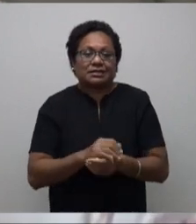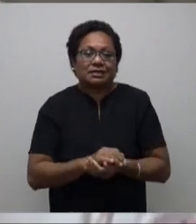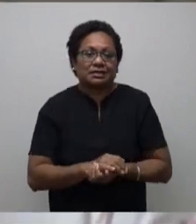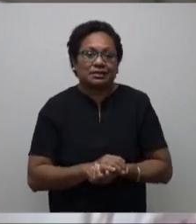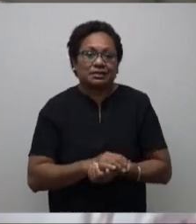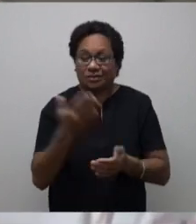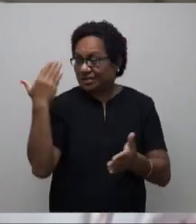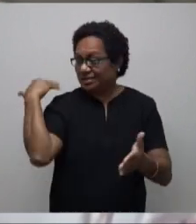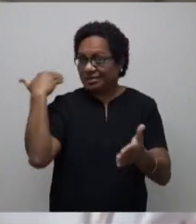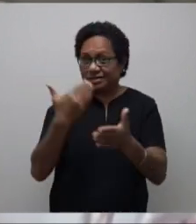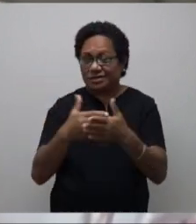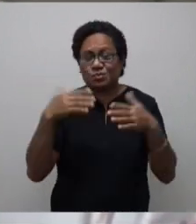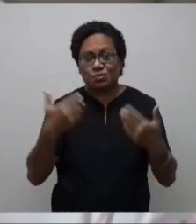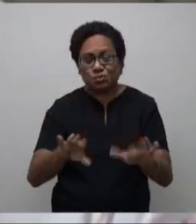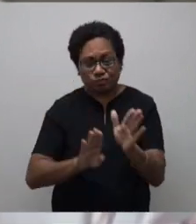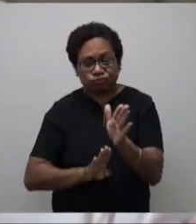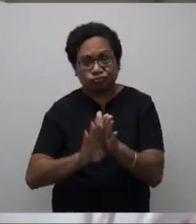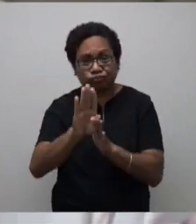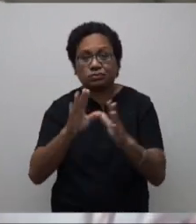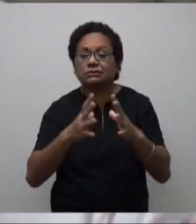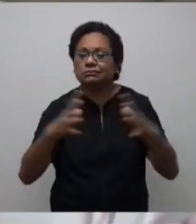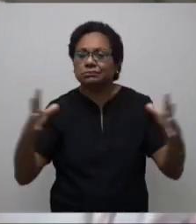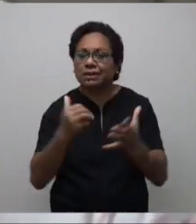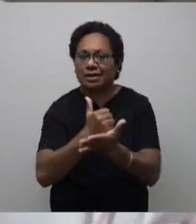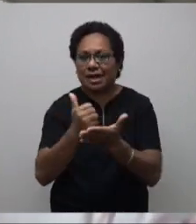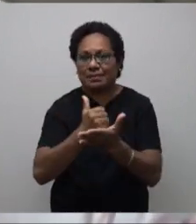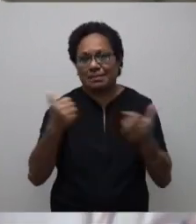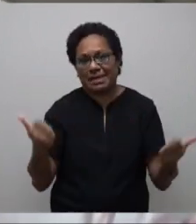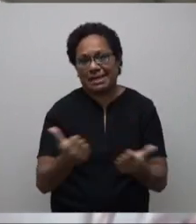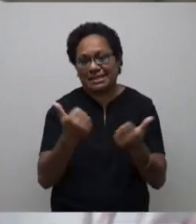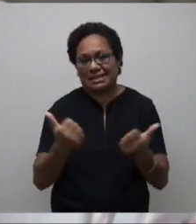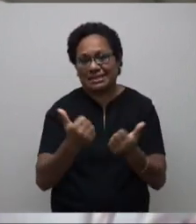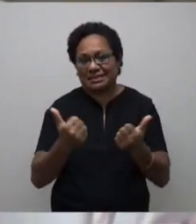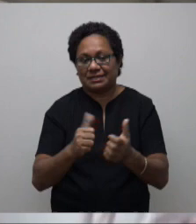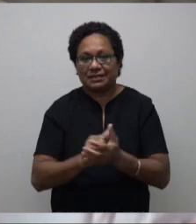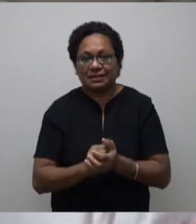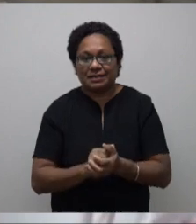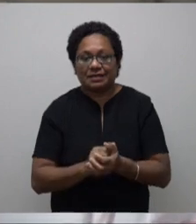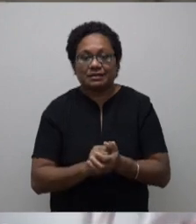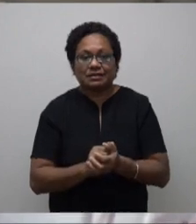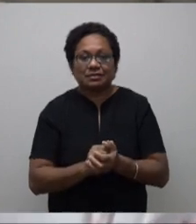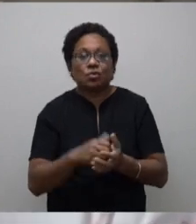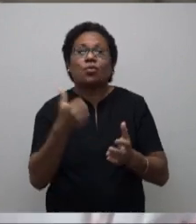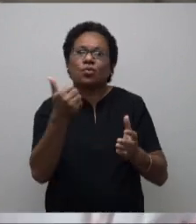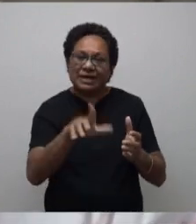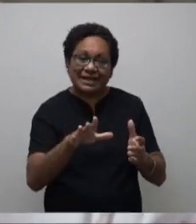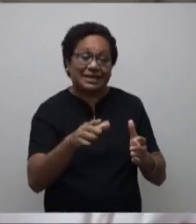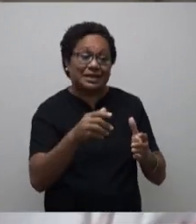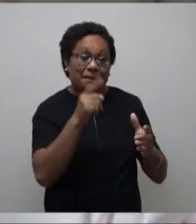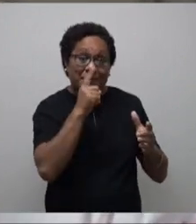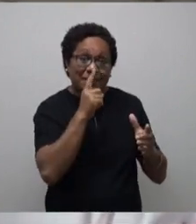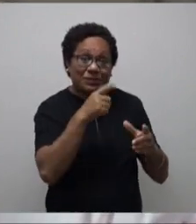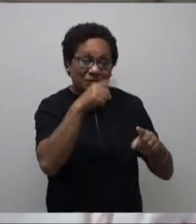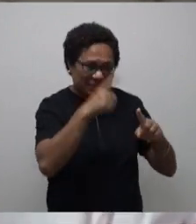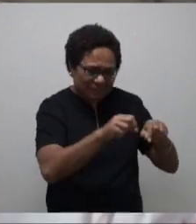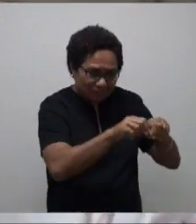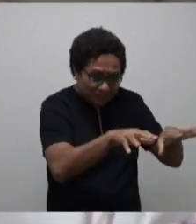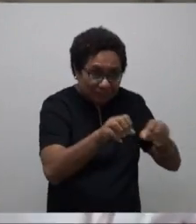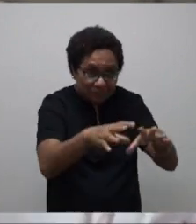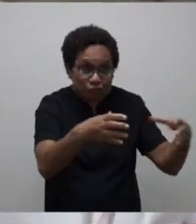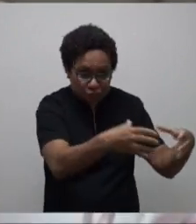over the last several days, with a majority of cases among known clusters in the Central Division.